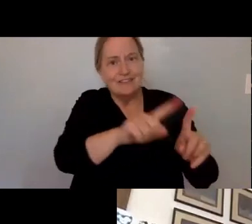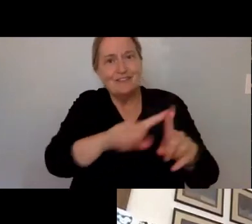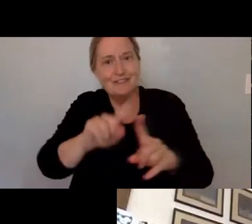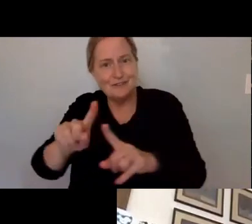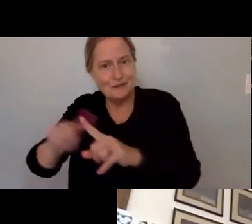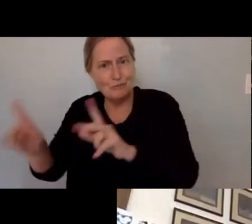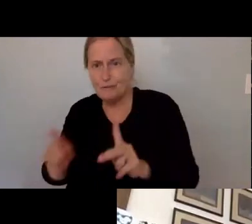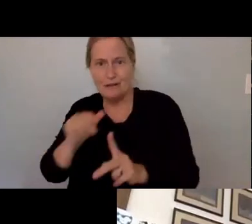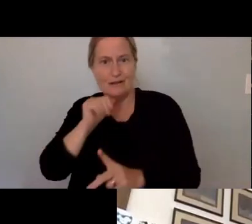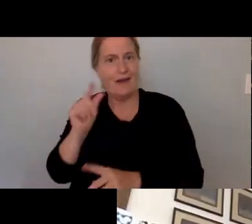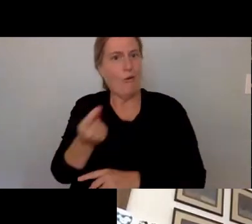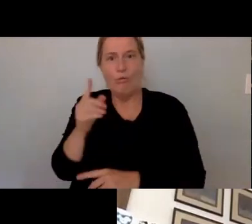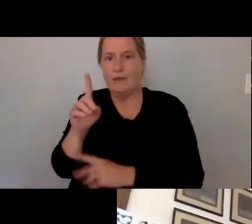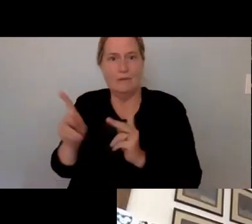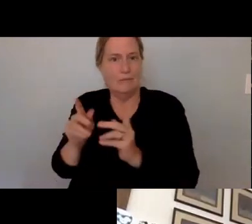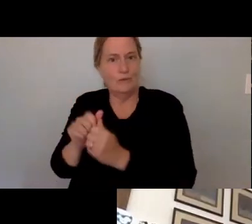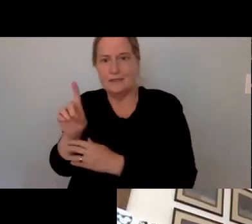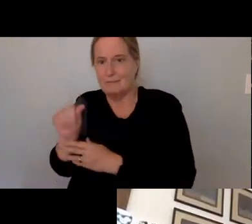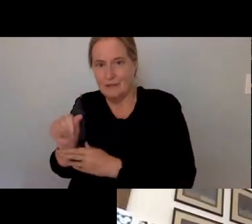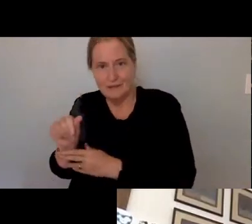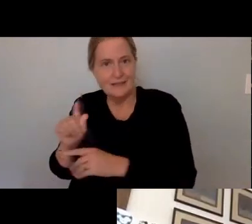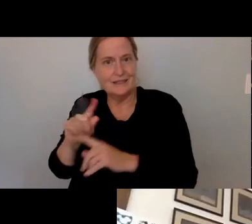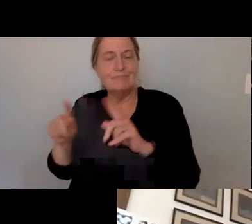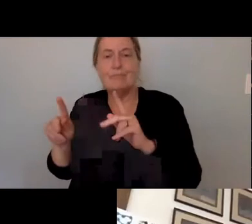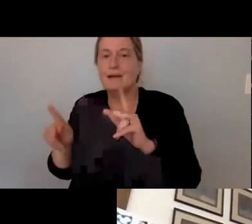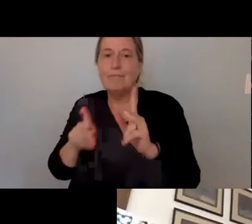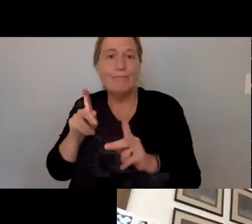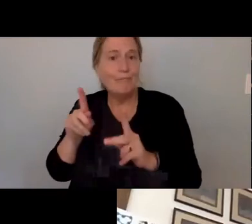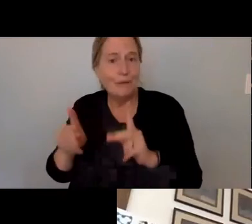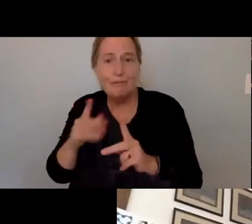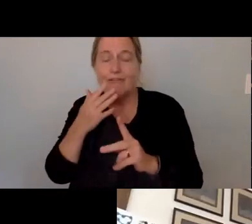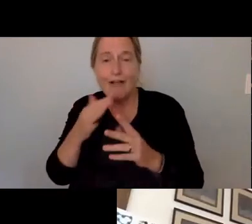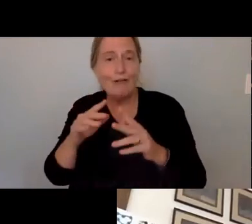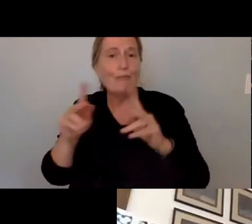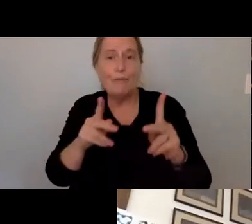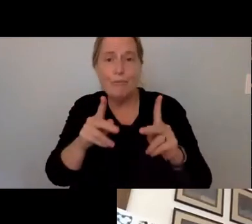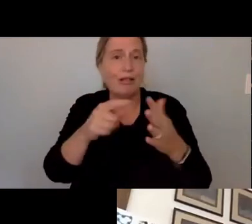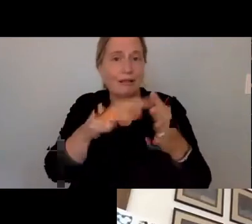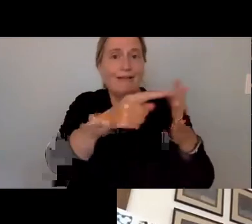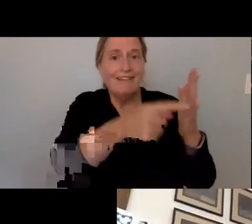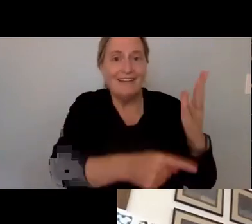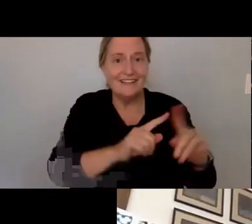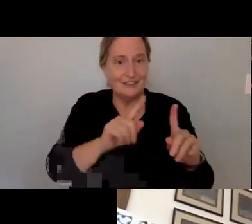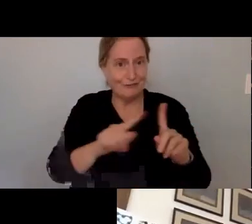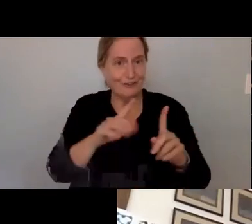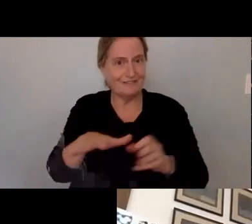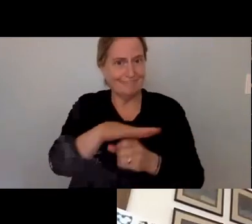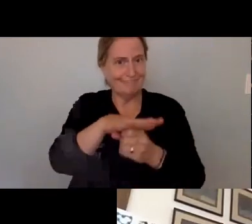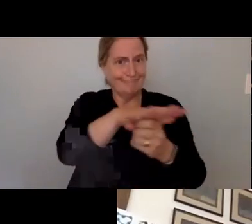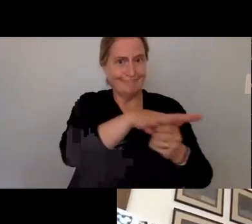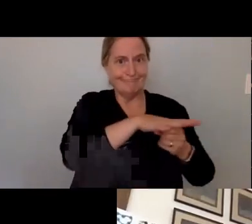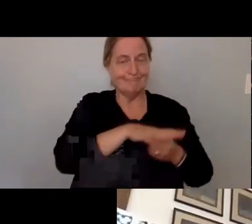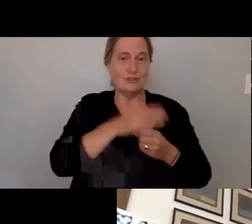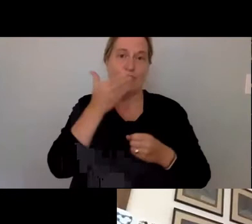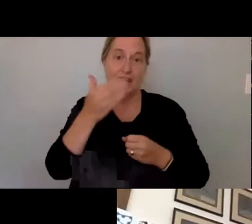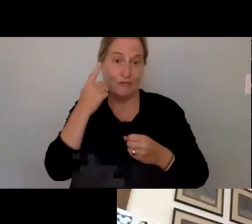intersectional and is there, right? We don't just operate in our isolated silos. So thank you for bringing that point up. And the other thing, when you